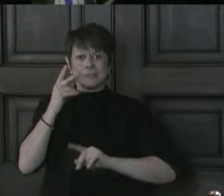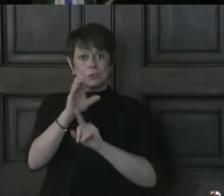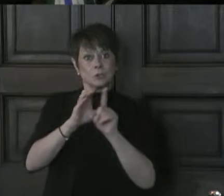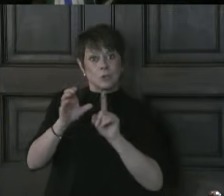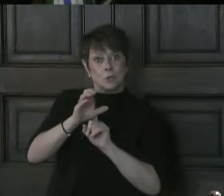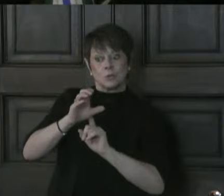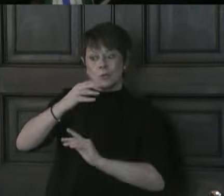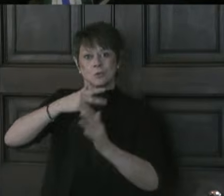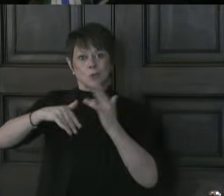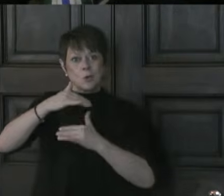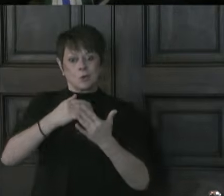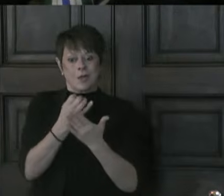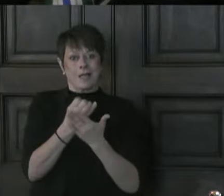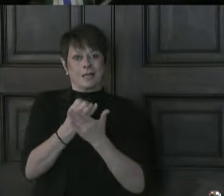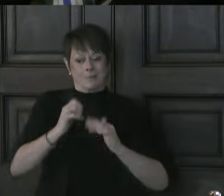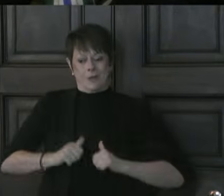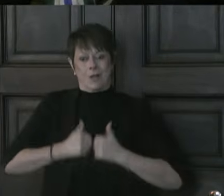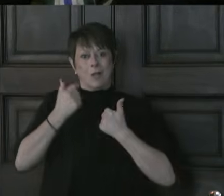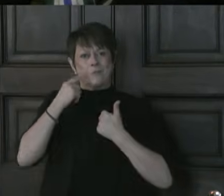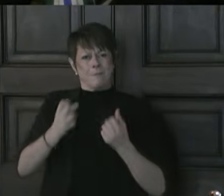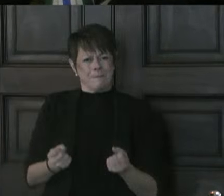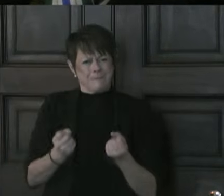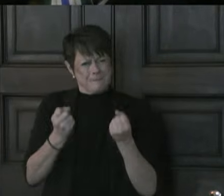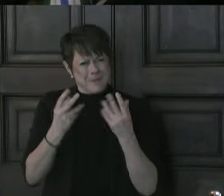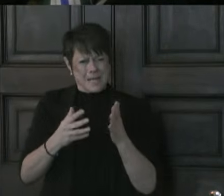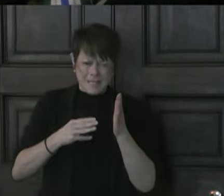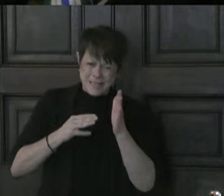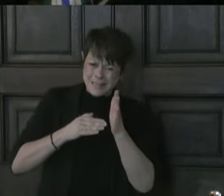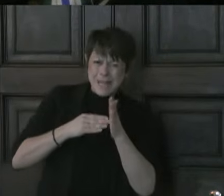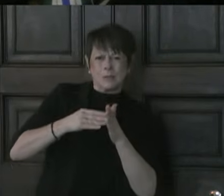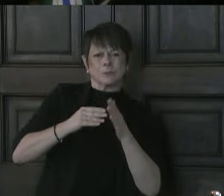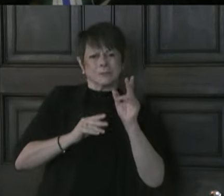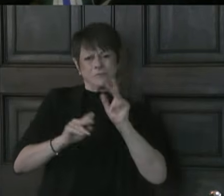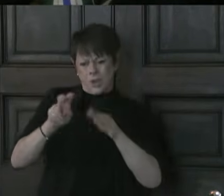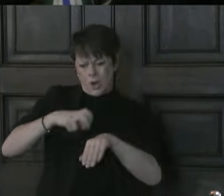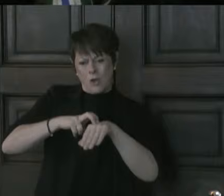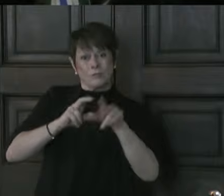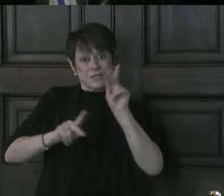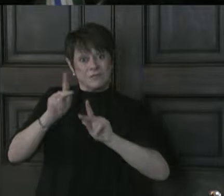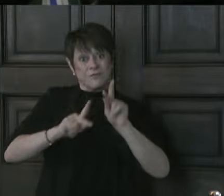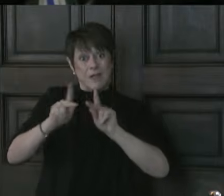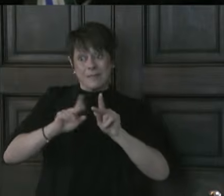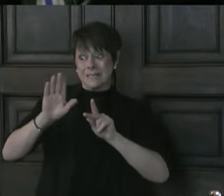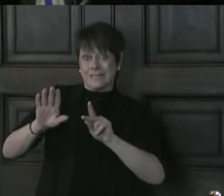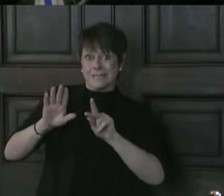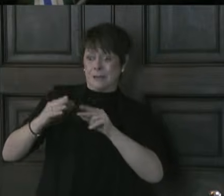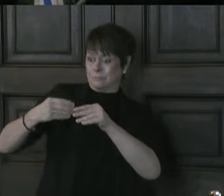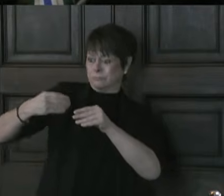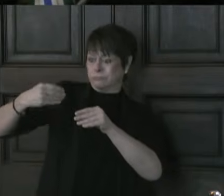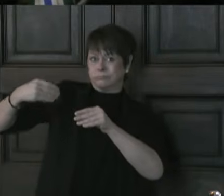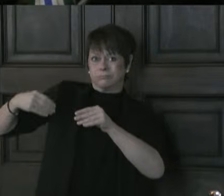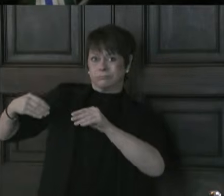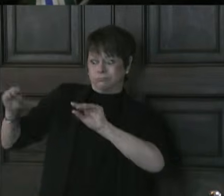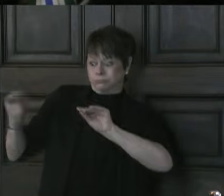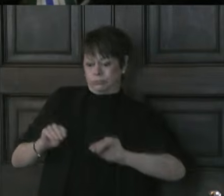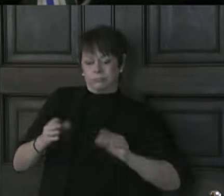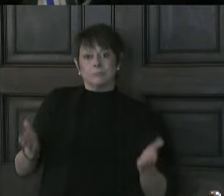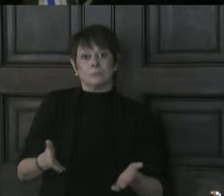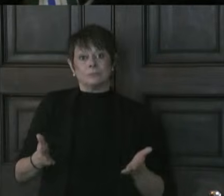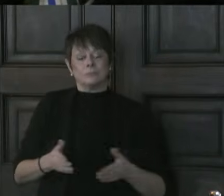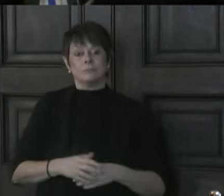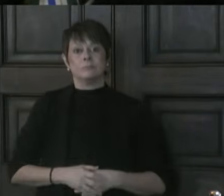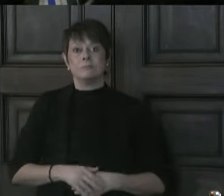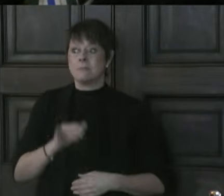and economic lives of thousands of Irish families and their descendants. It has become a globally